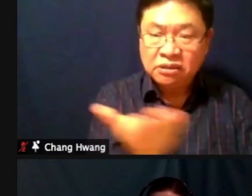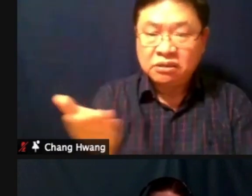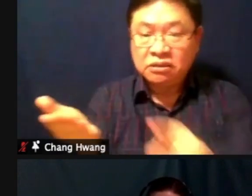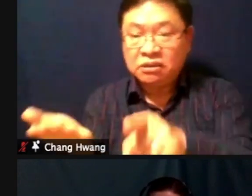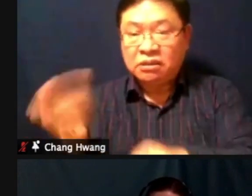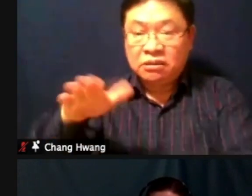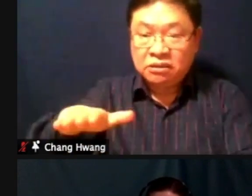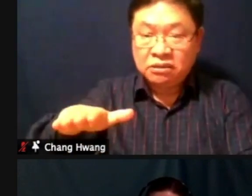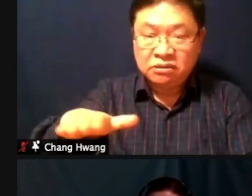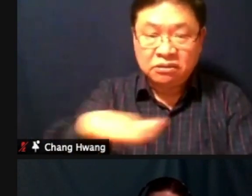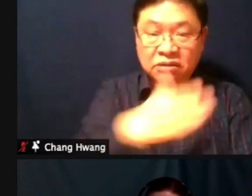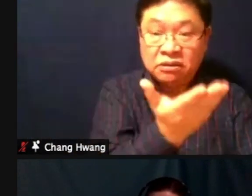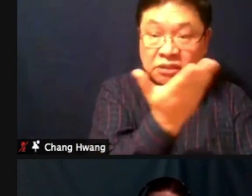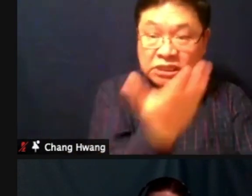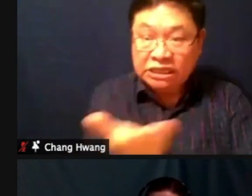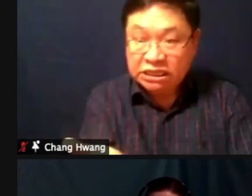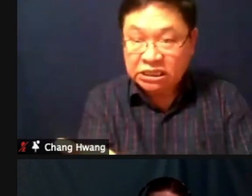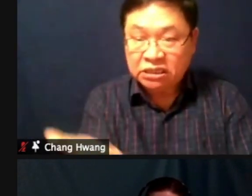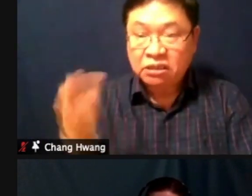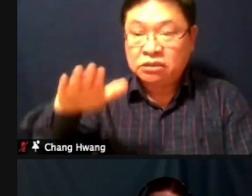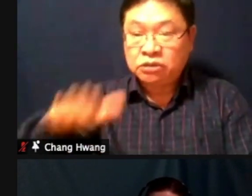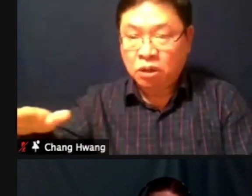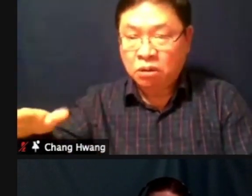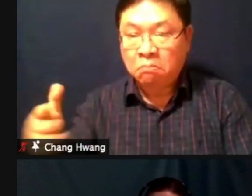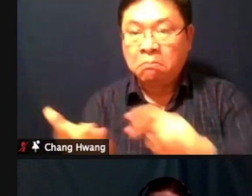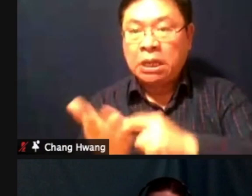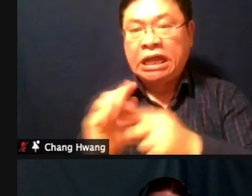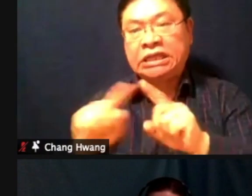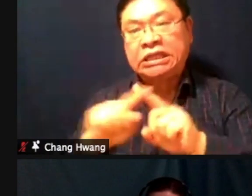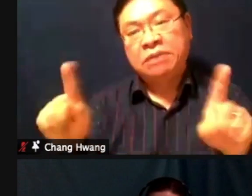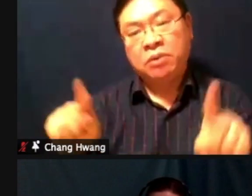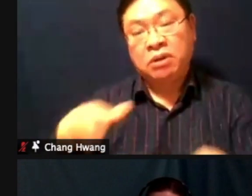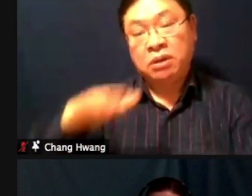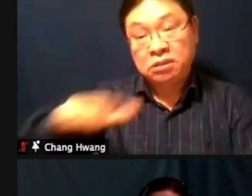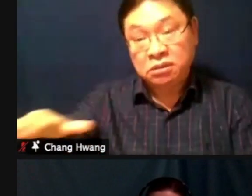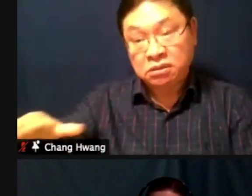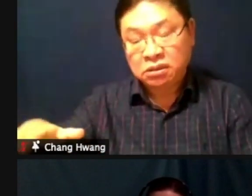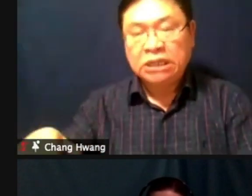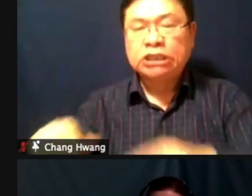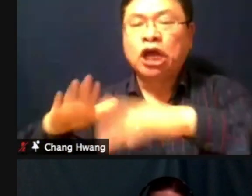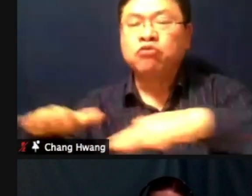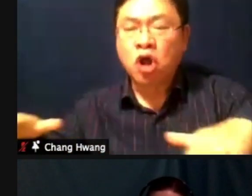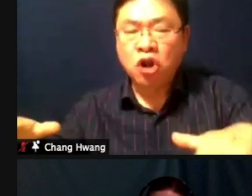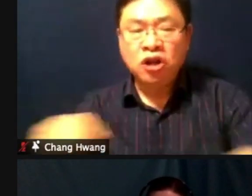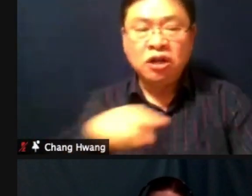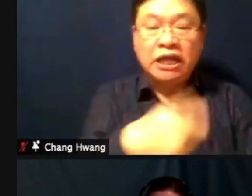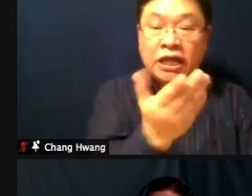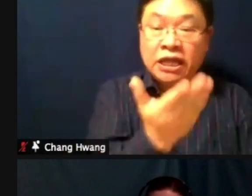So you change one small component, you can see in the notation looks almost the same except for one small component. The entire meaning is